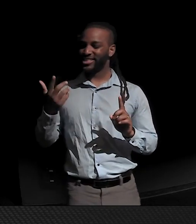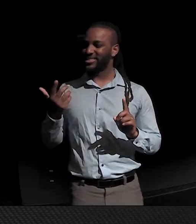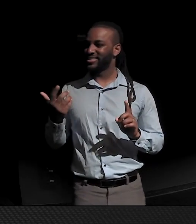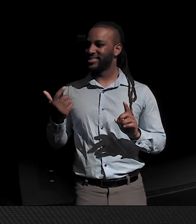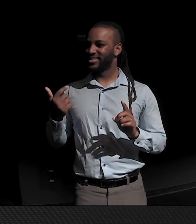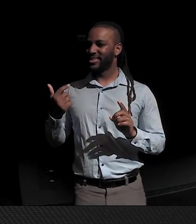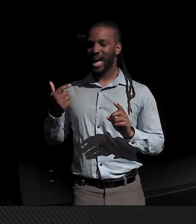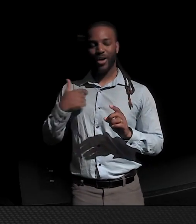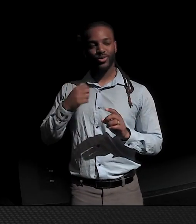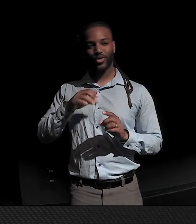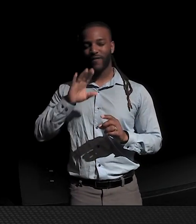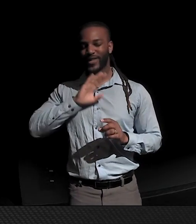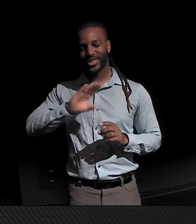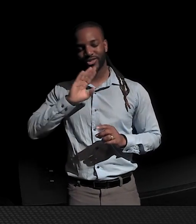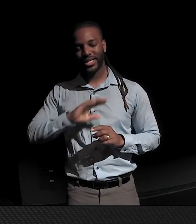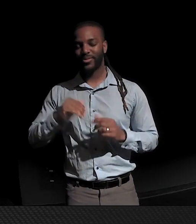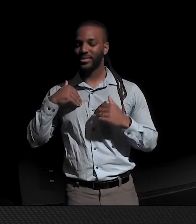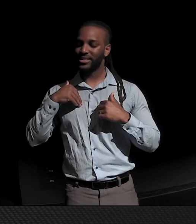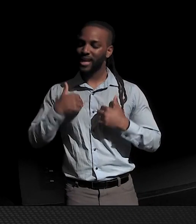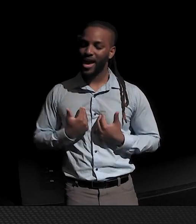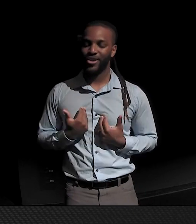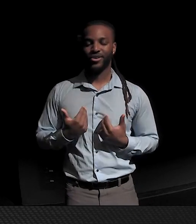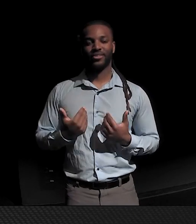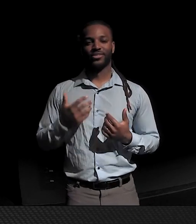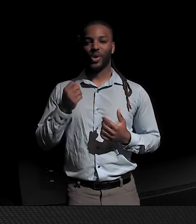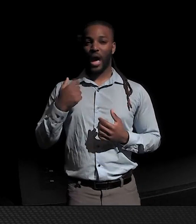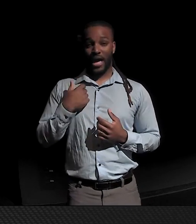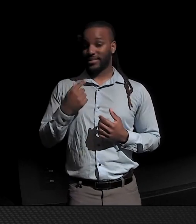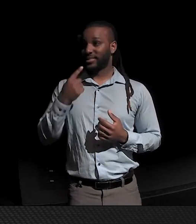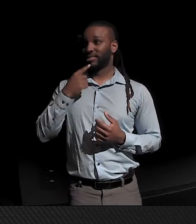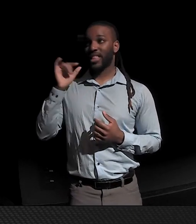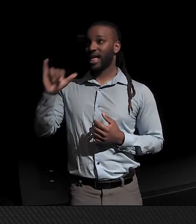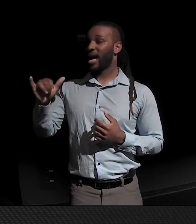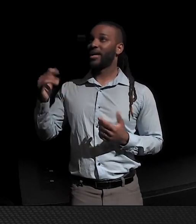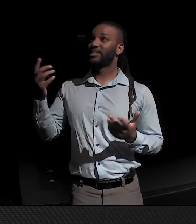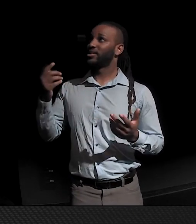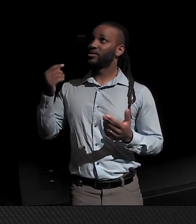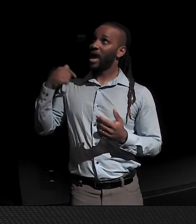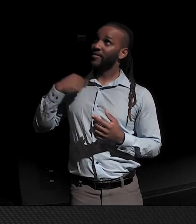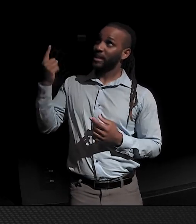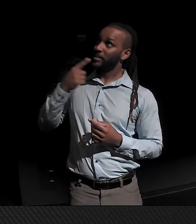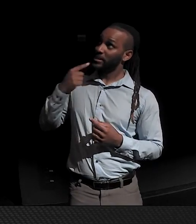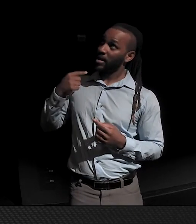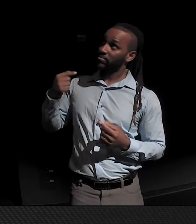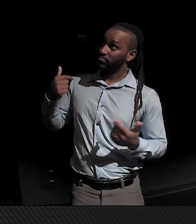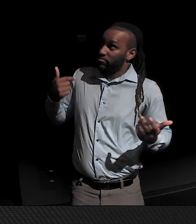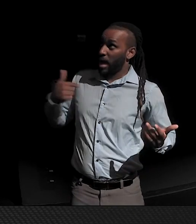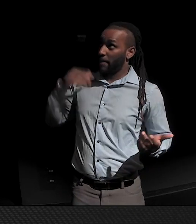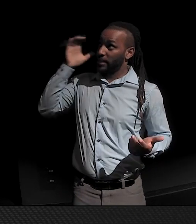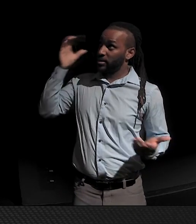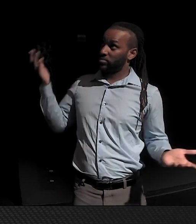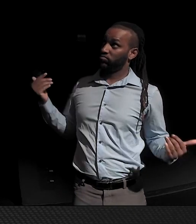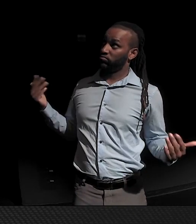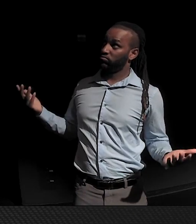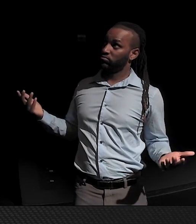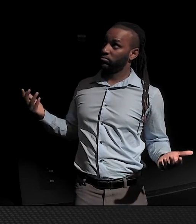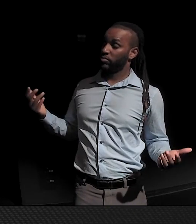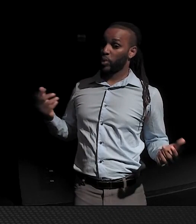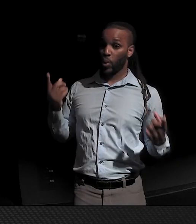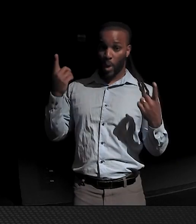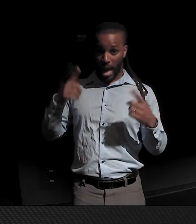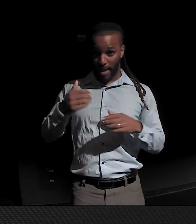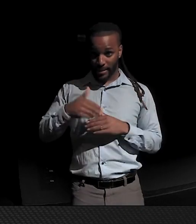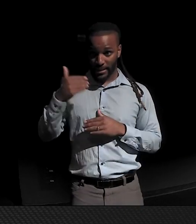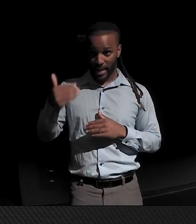But I was so frustrated. I was tired. And so I just said that. I said, if you got something to say, I'm listening. And what happened